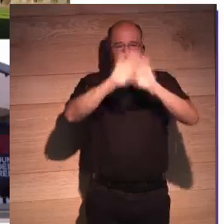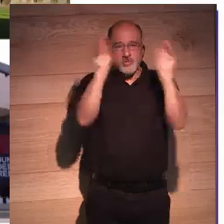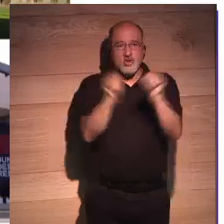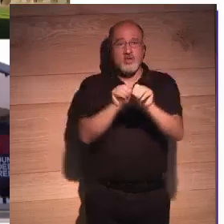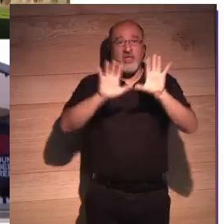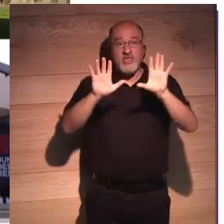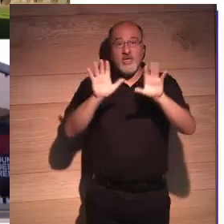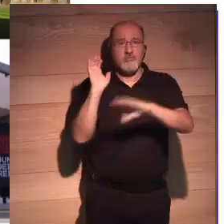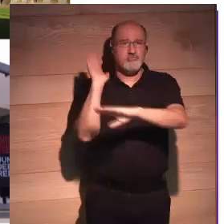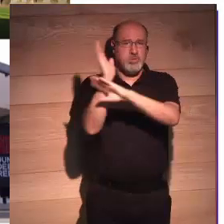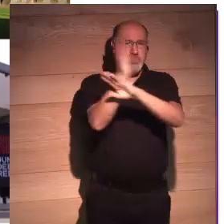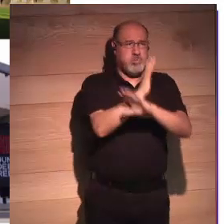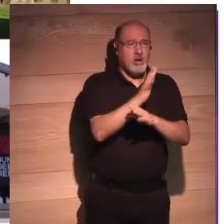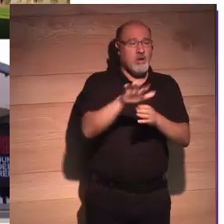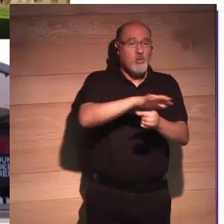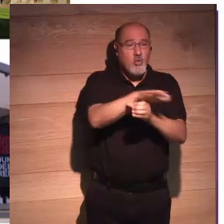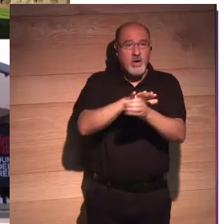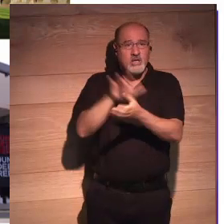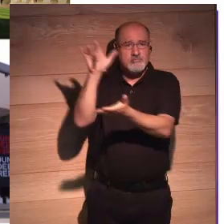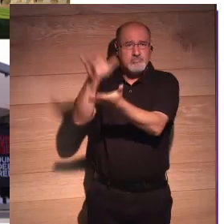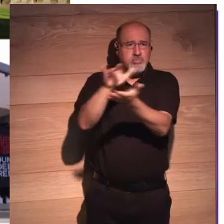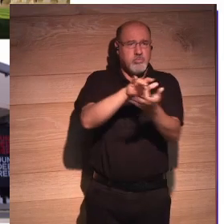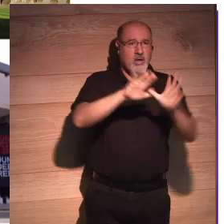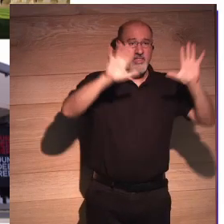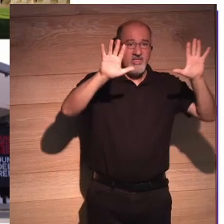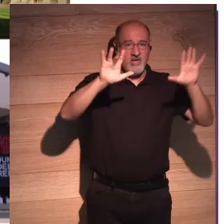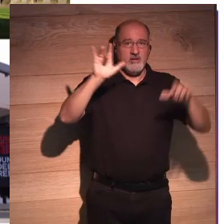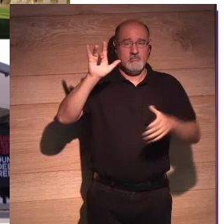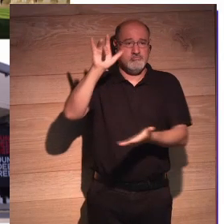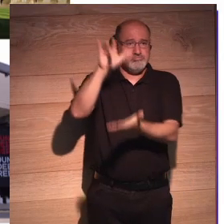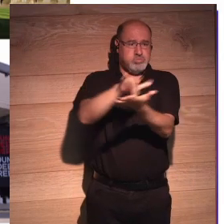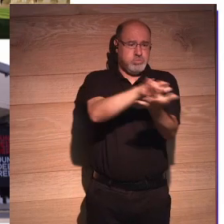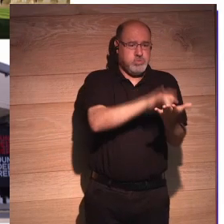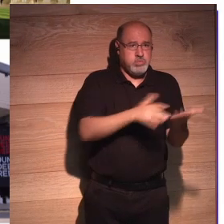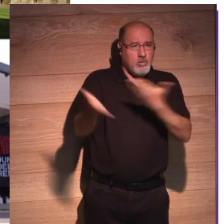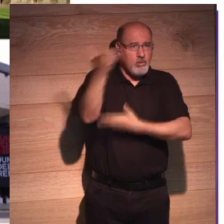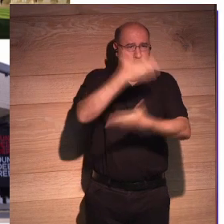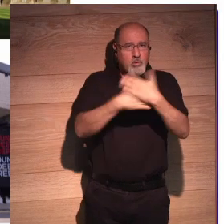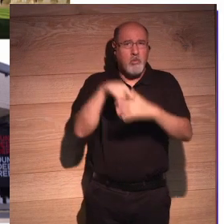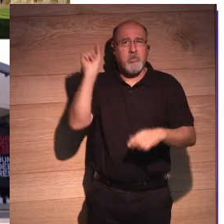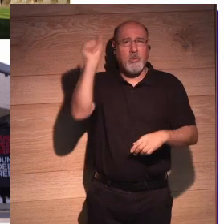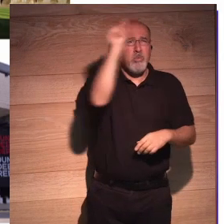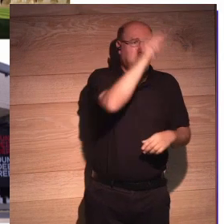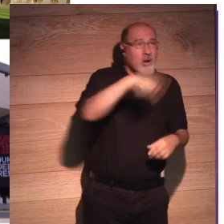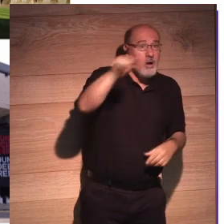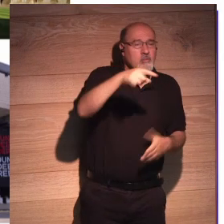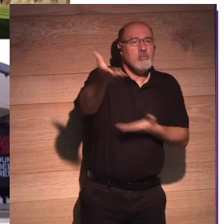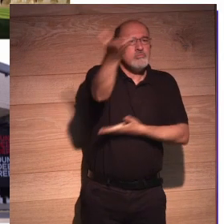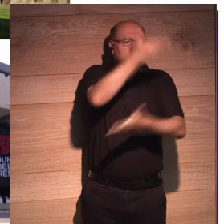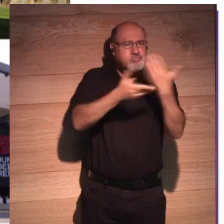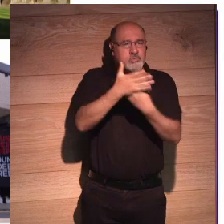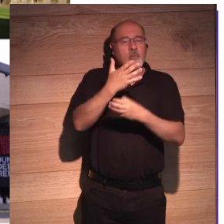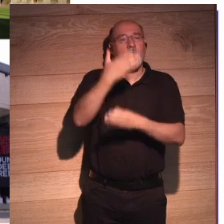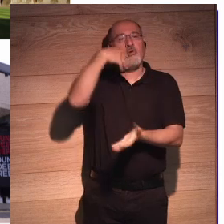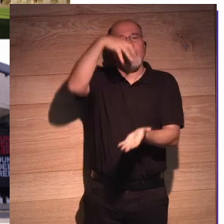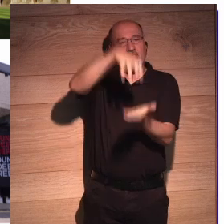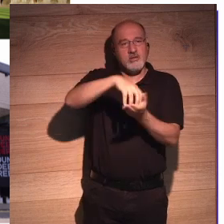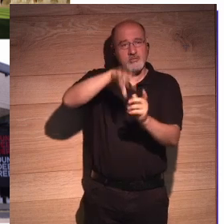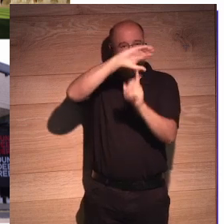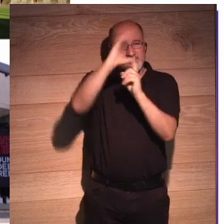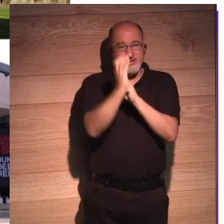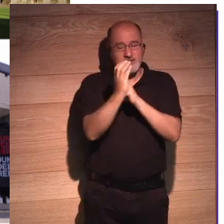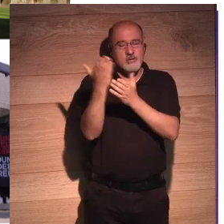in partnership with a variety of arts and culture venues to trial out a way that virtual reality could become